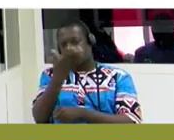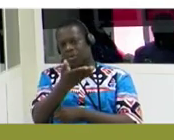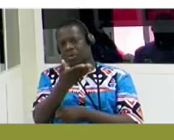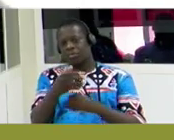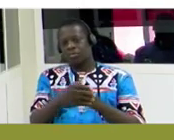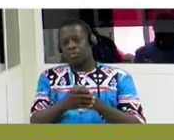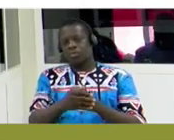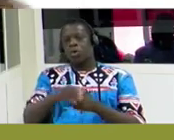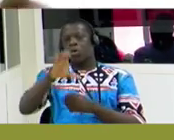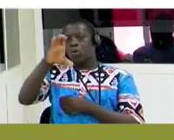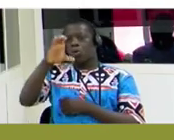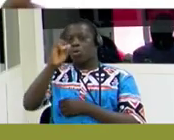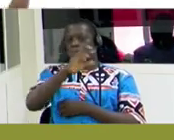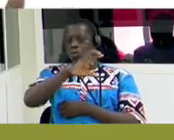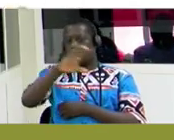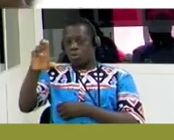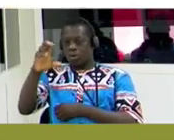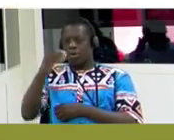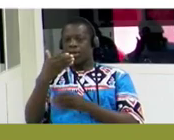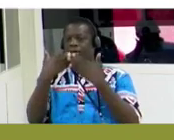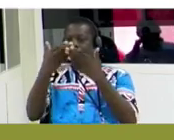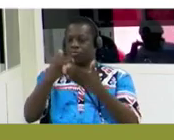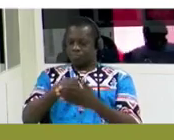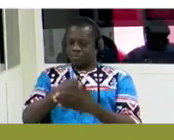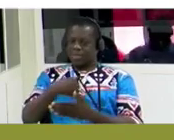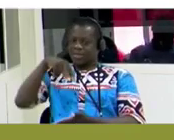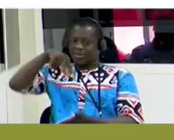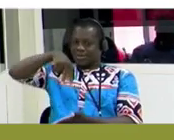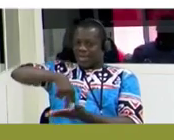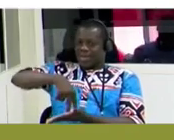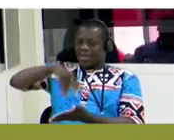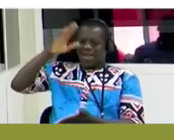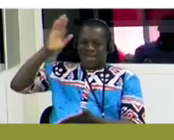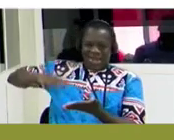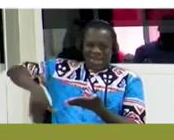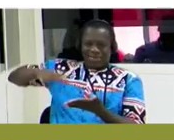Court told me to stand at the door, the last door.